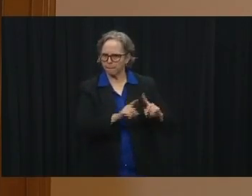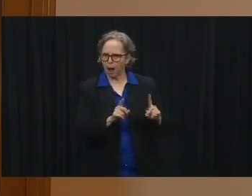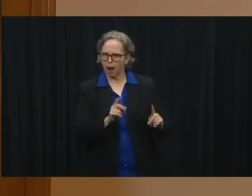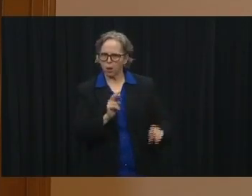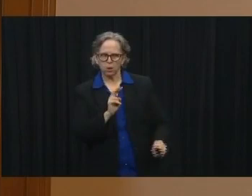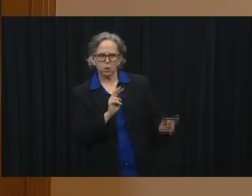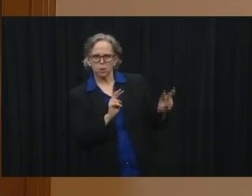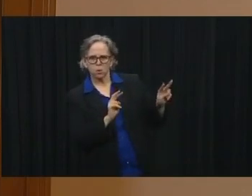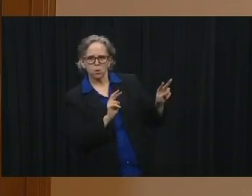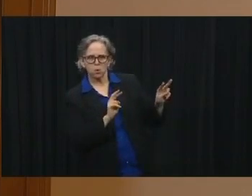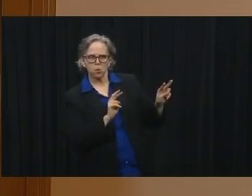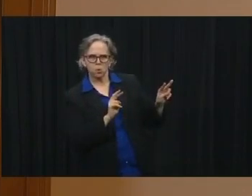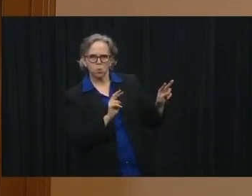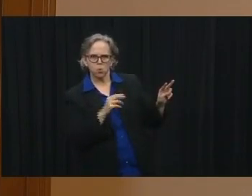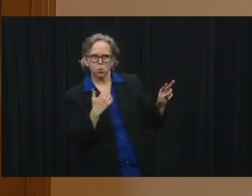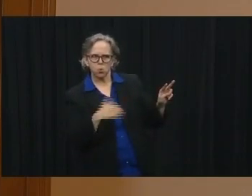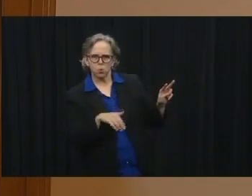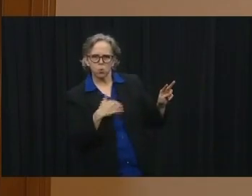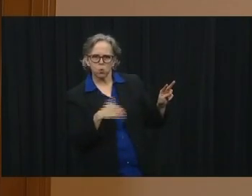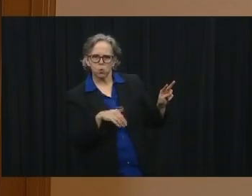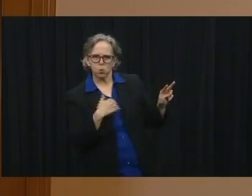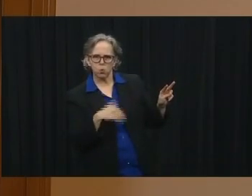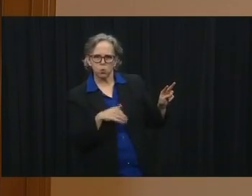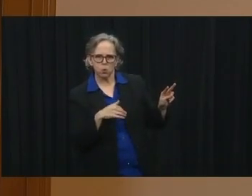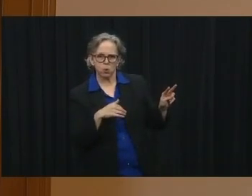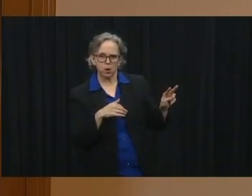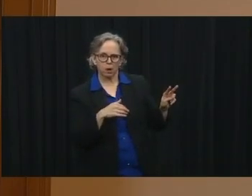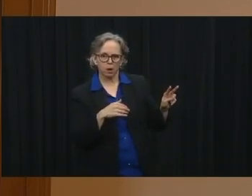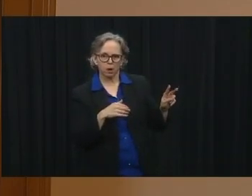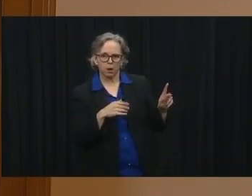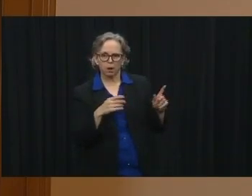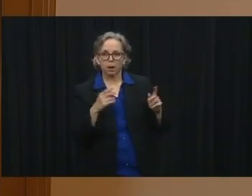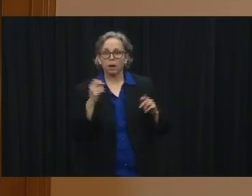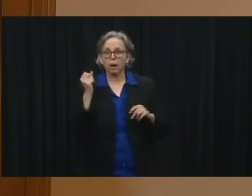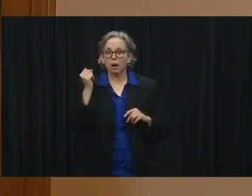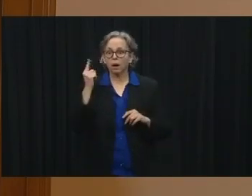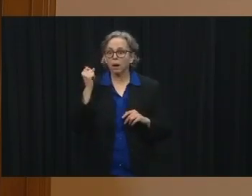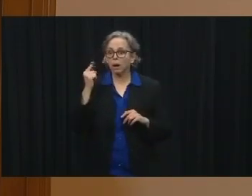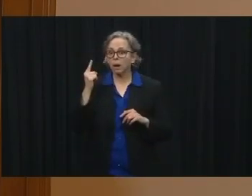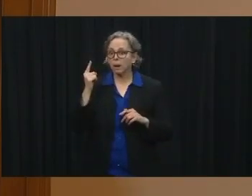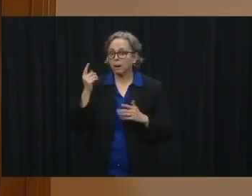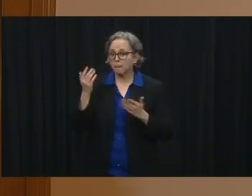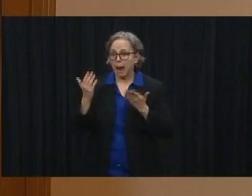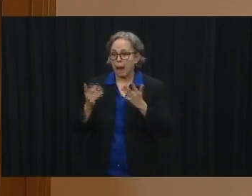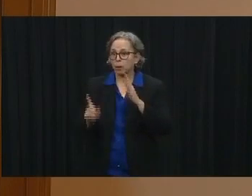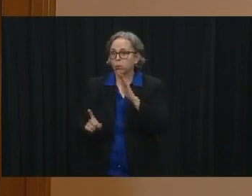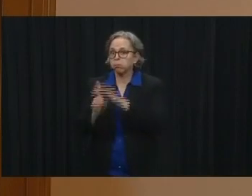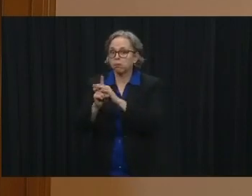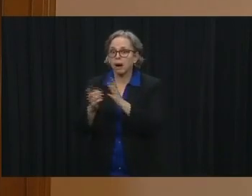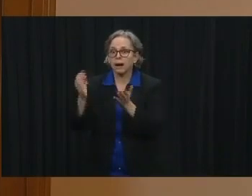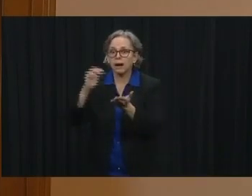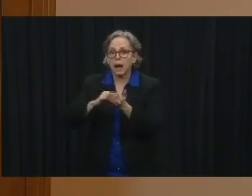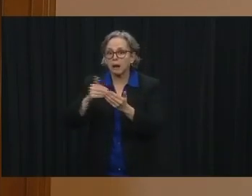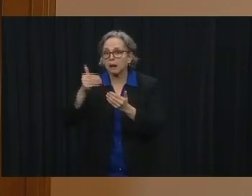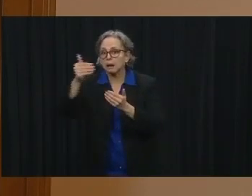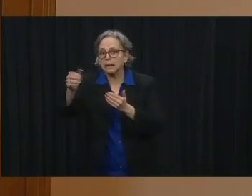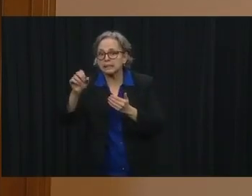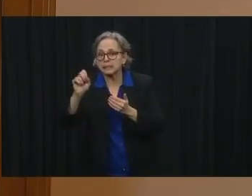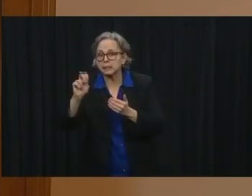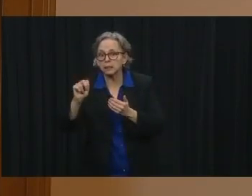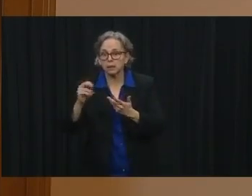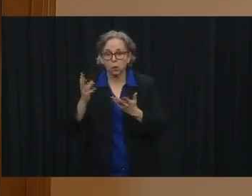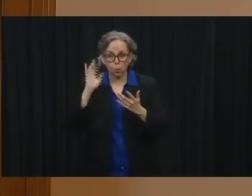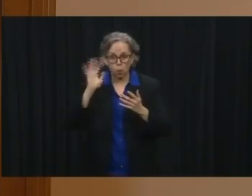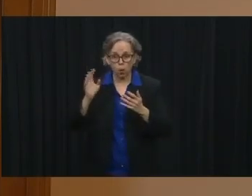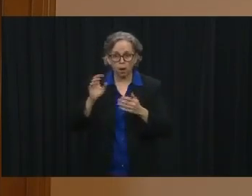of seasonality on it. We do not think it will go away completely, but anytime we let up on these measures right now, we can